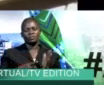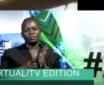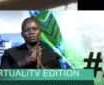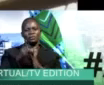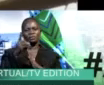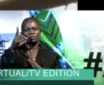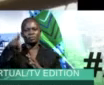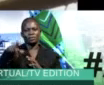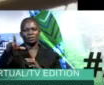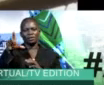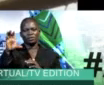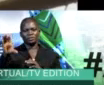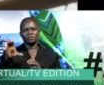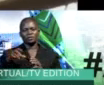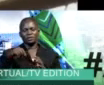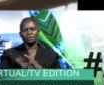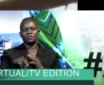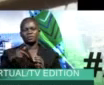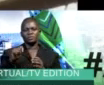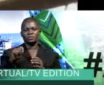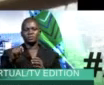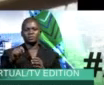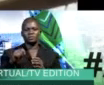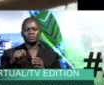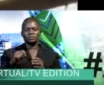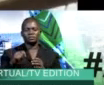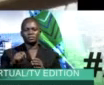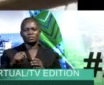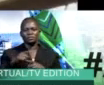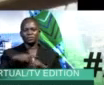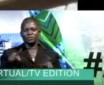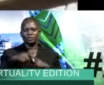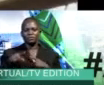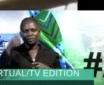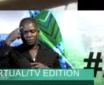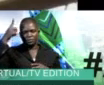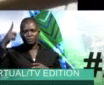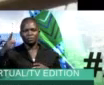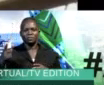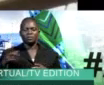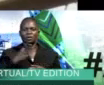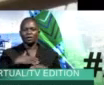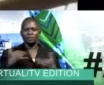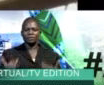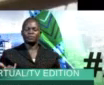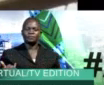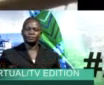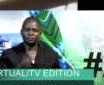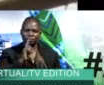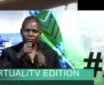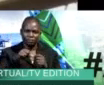We developed the PSC type model even in the JV with modified carrier and all sorts of names. And